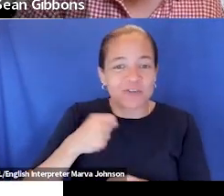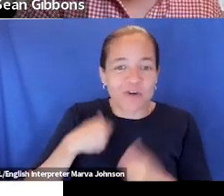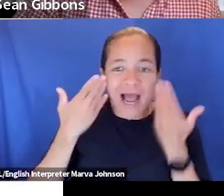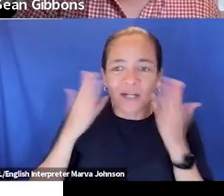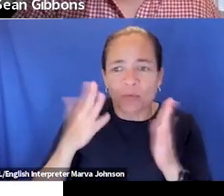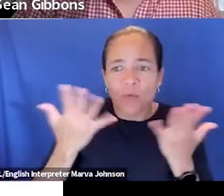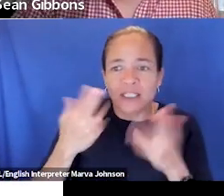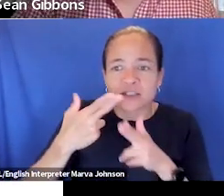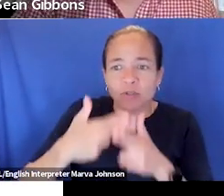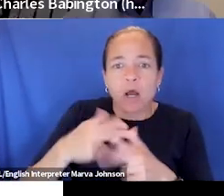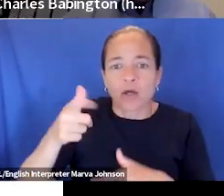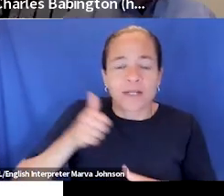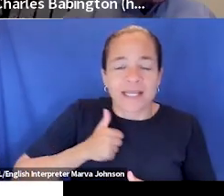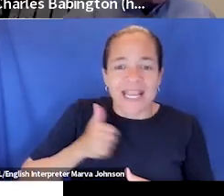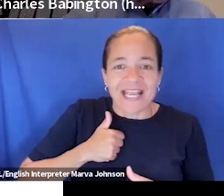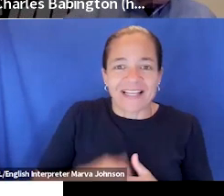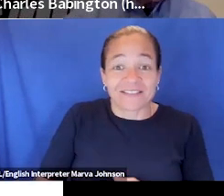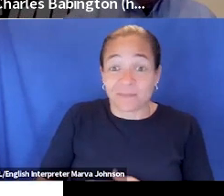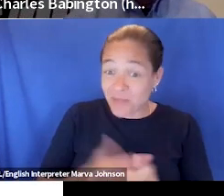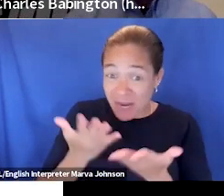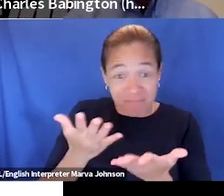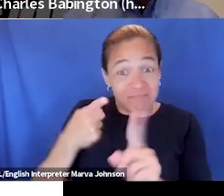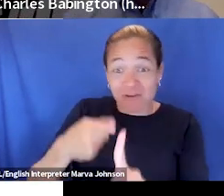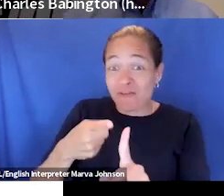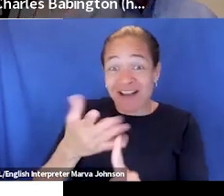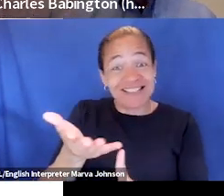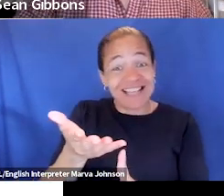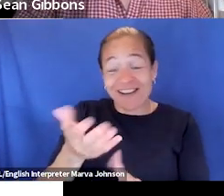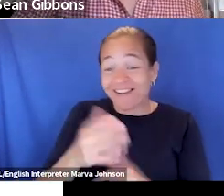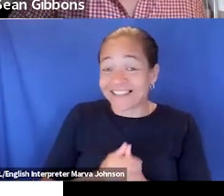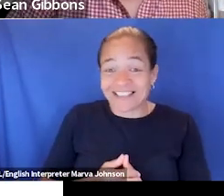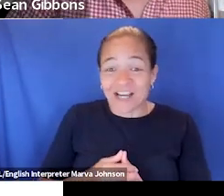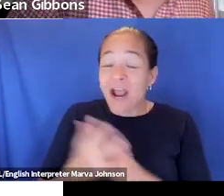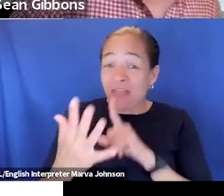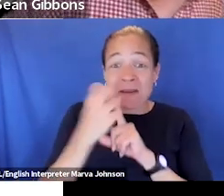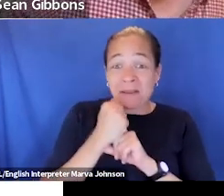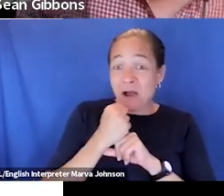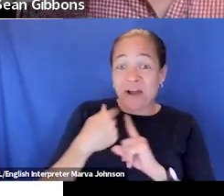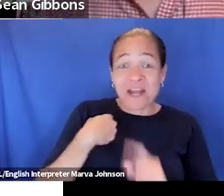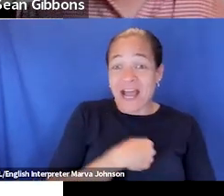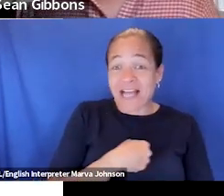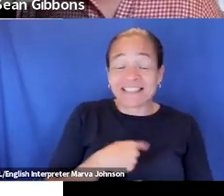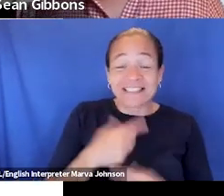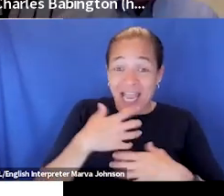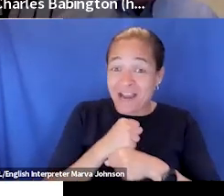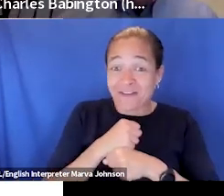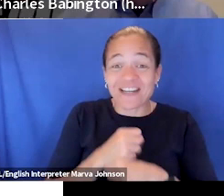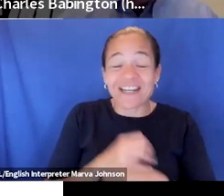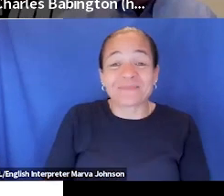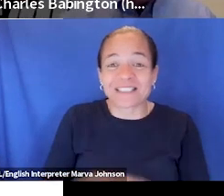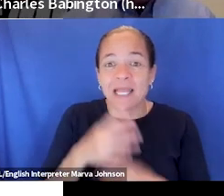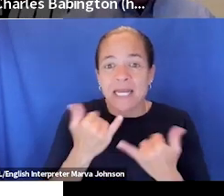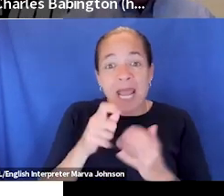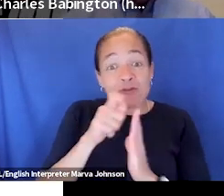in Canada. There you go. There you go. We got caught. Acronyms, and now you're writing for an international